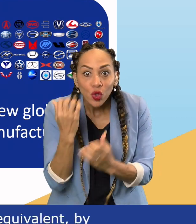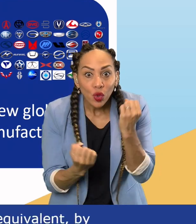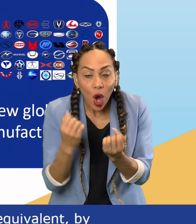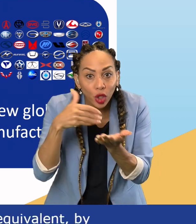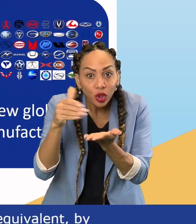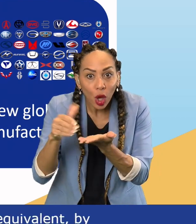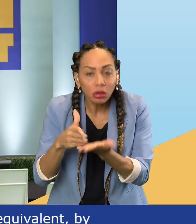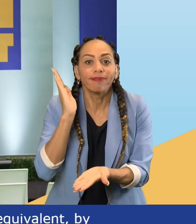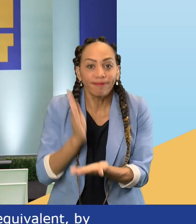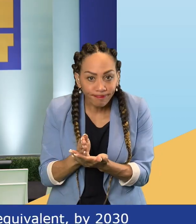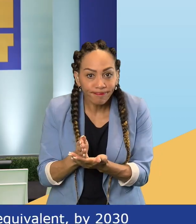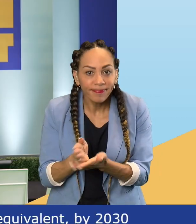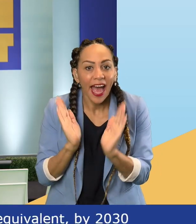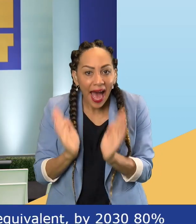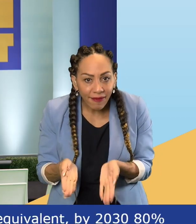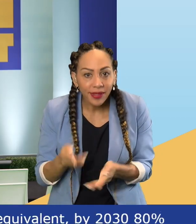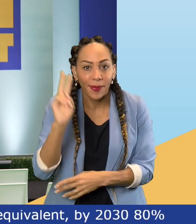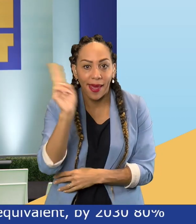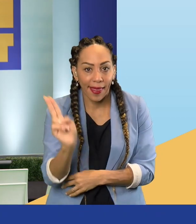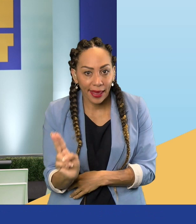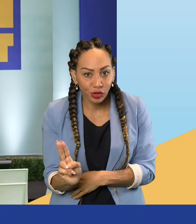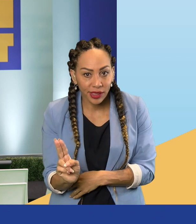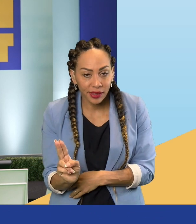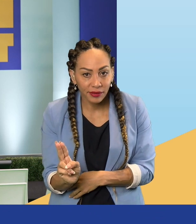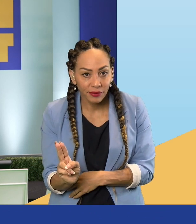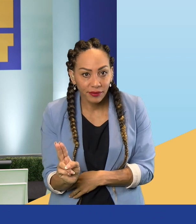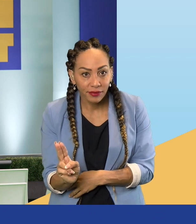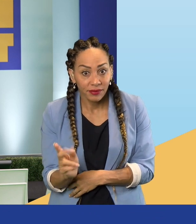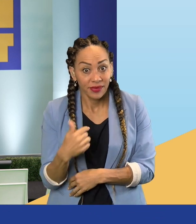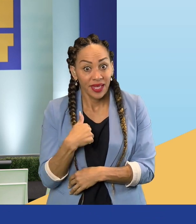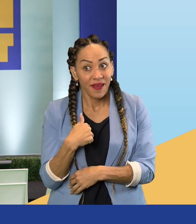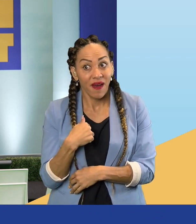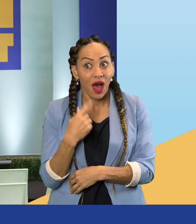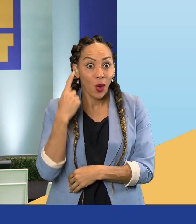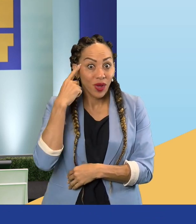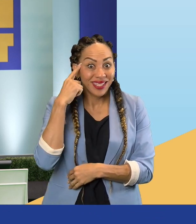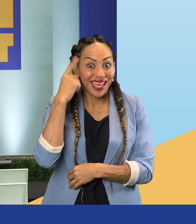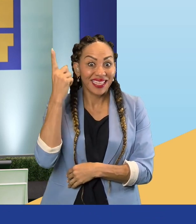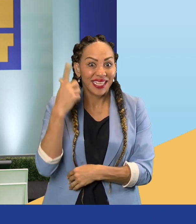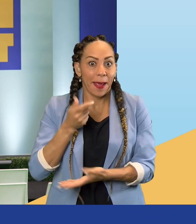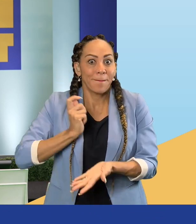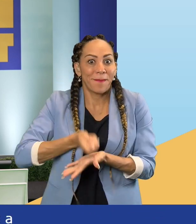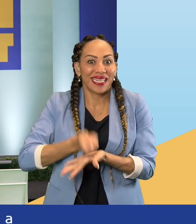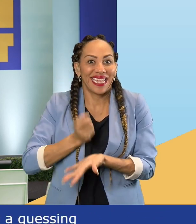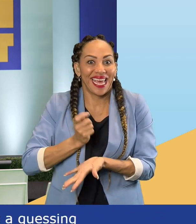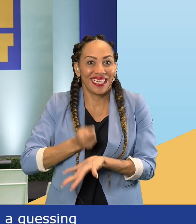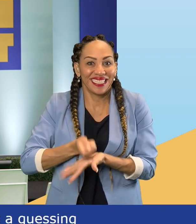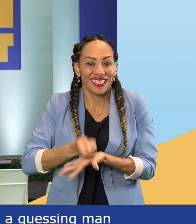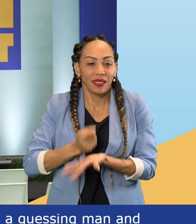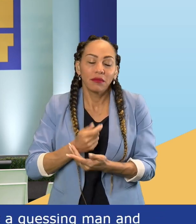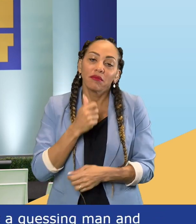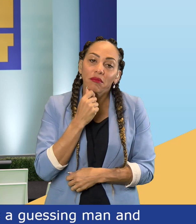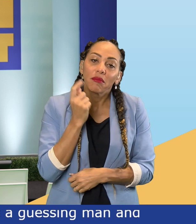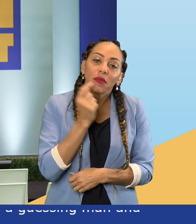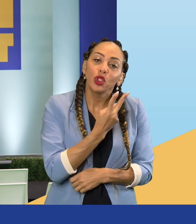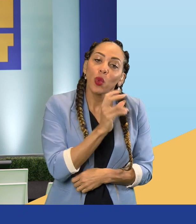be electric. And if I was a guessing man, if I was going to have a punt at what's going to happen, I would assume the remaining